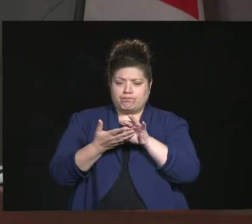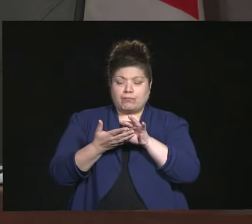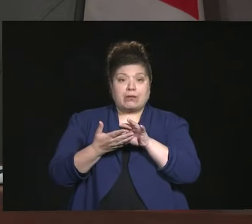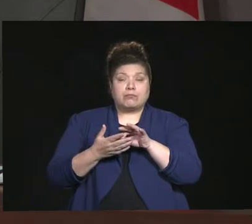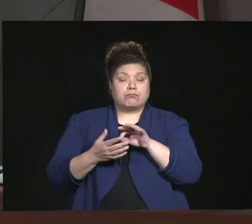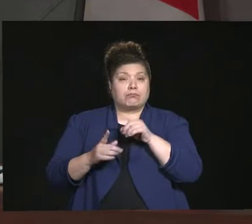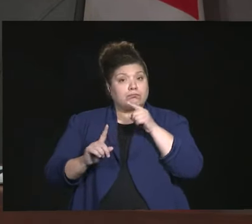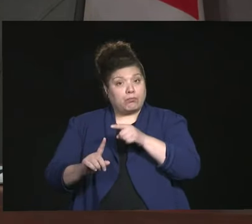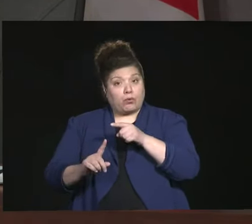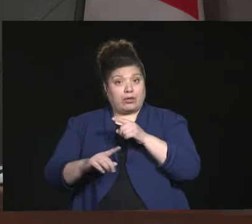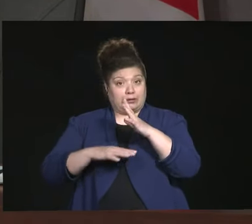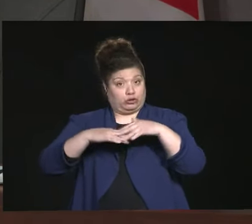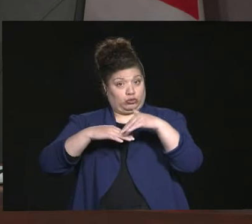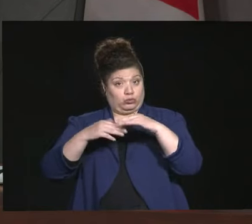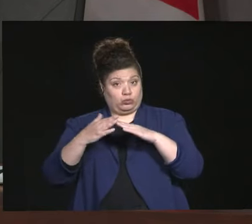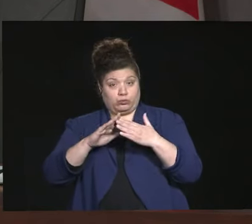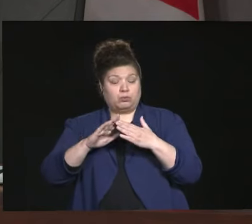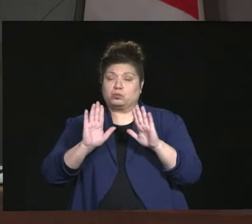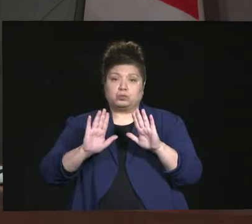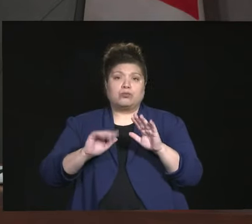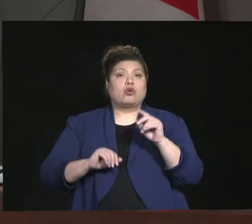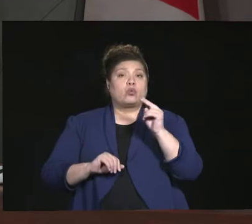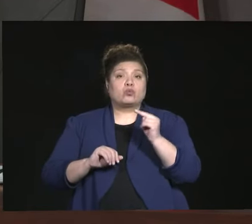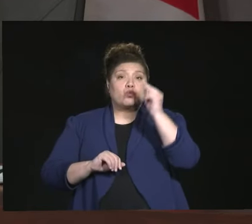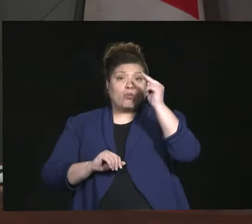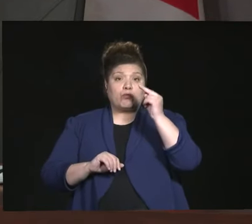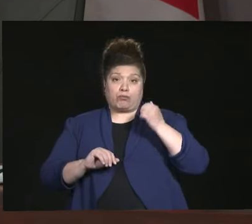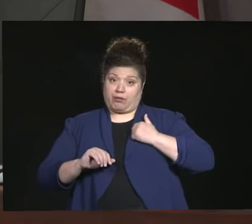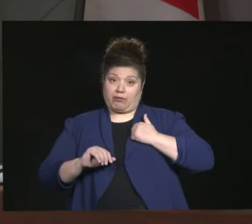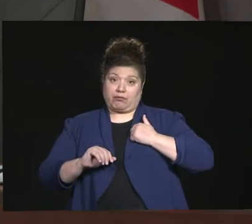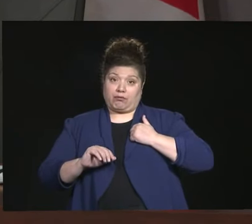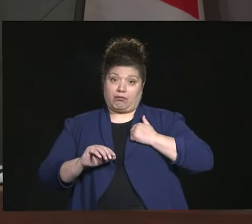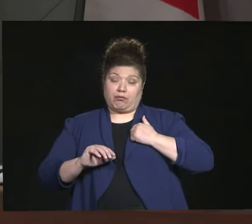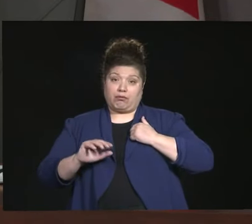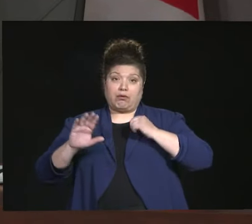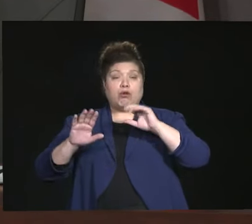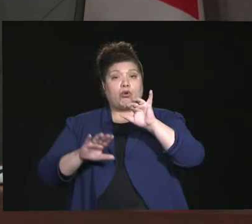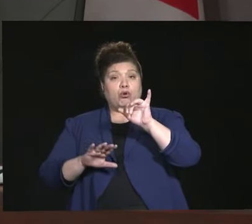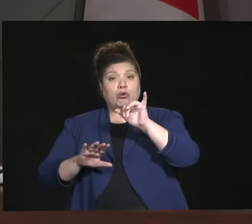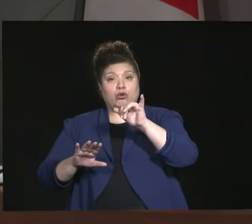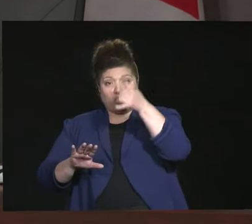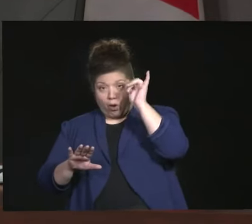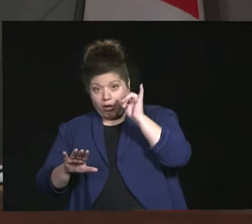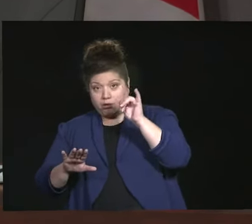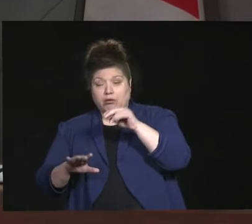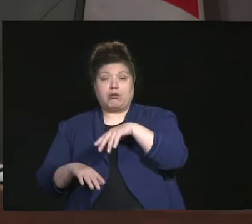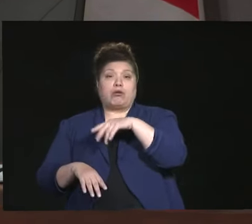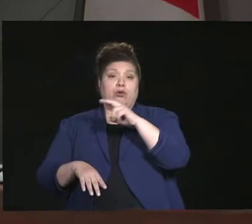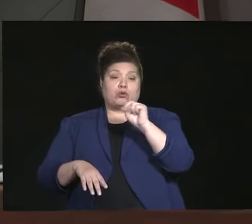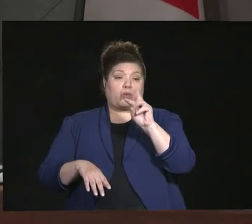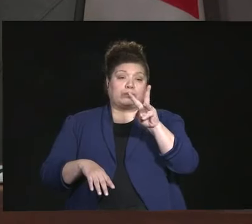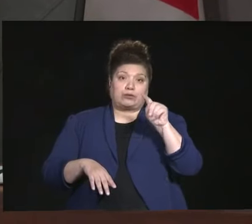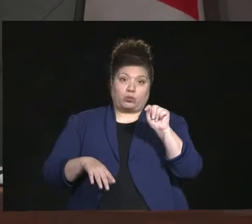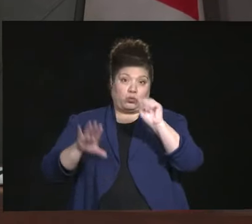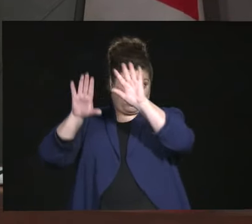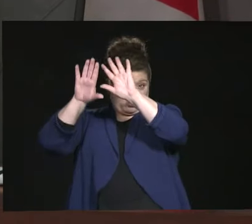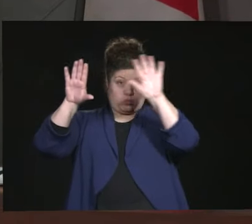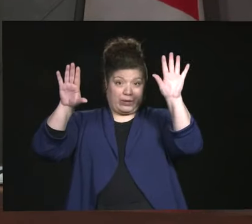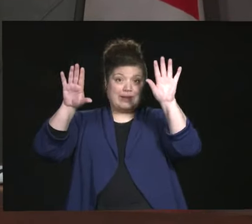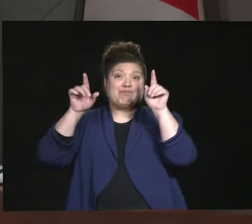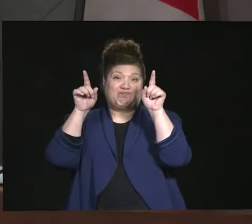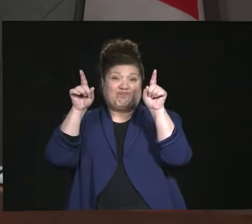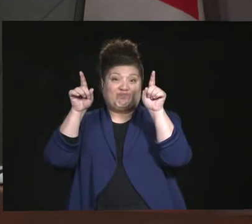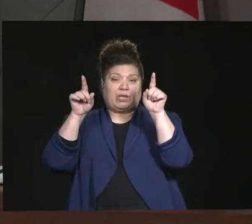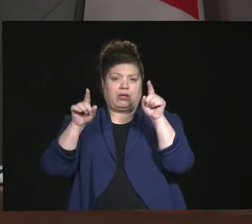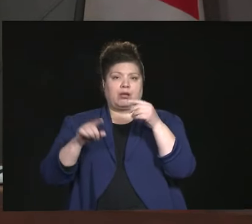of Canada. So Yukon and Northwest Territories both have cases. And so,